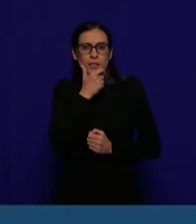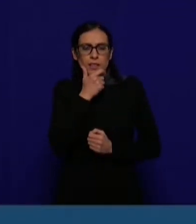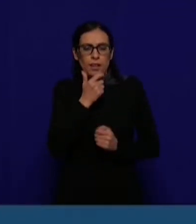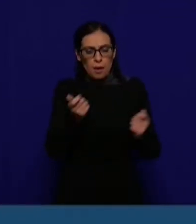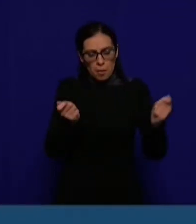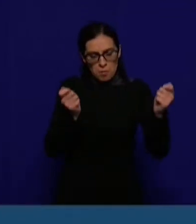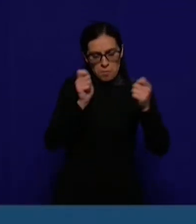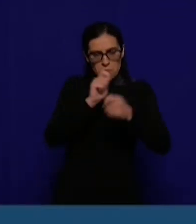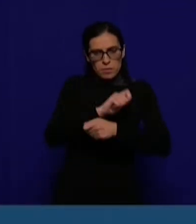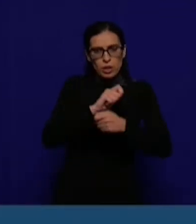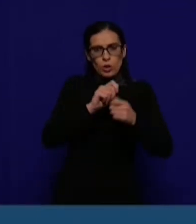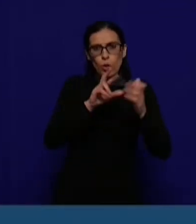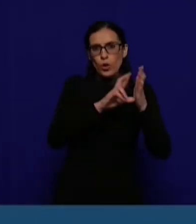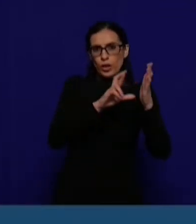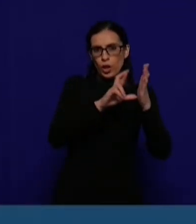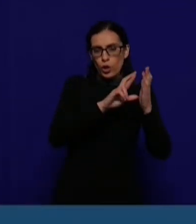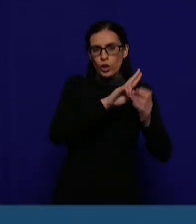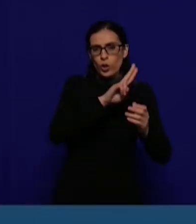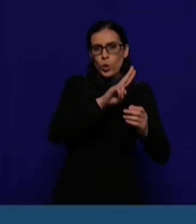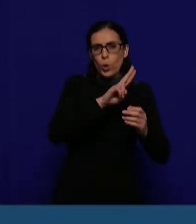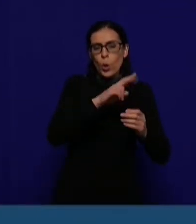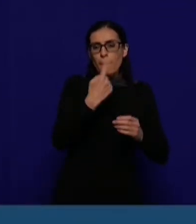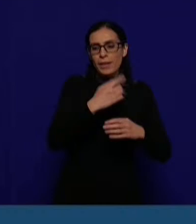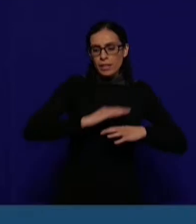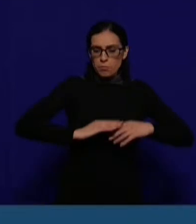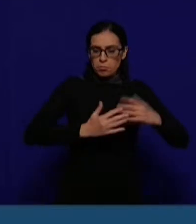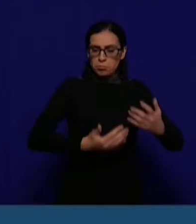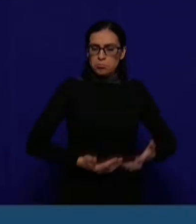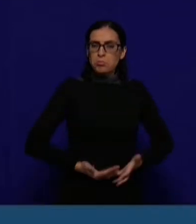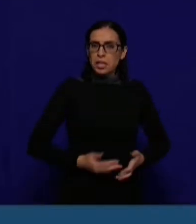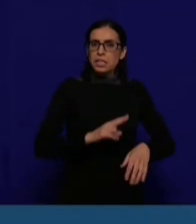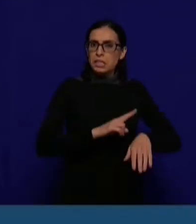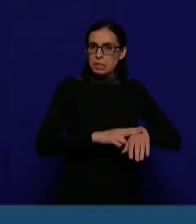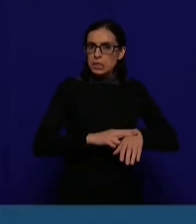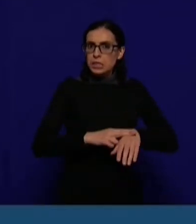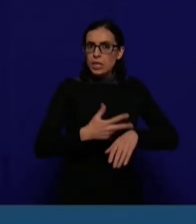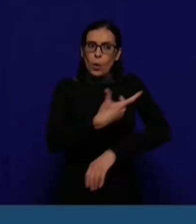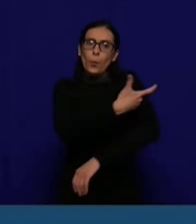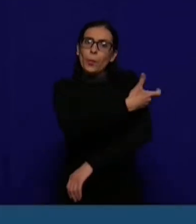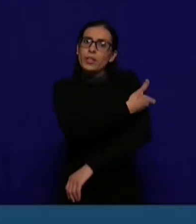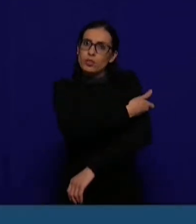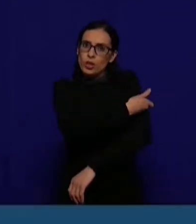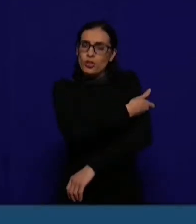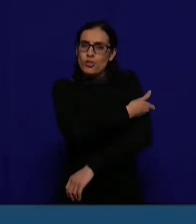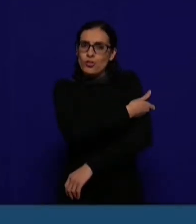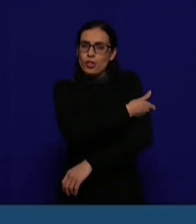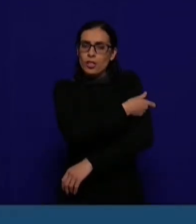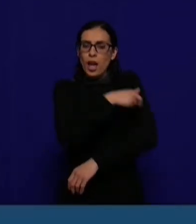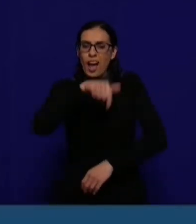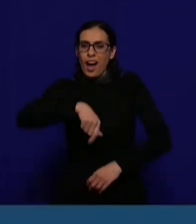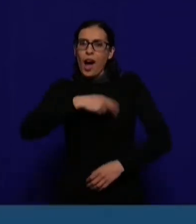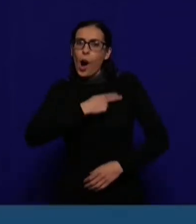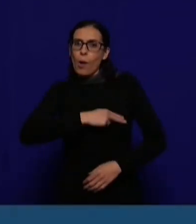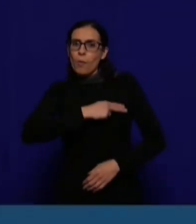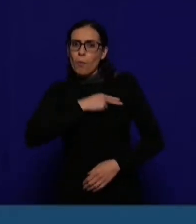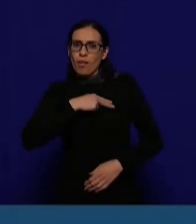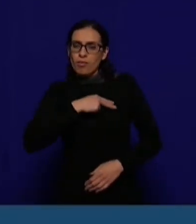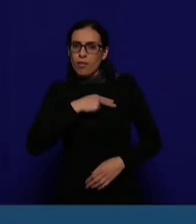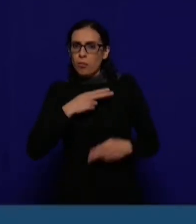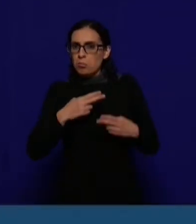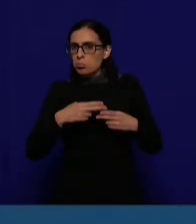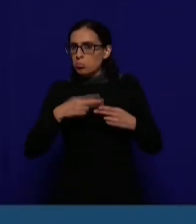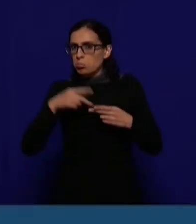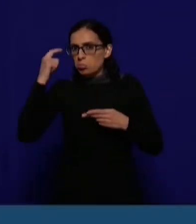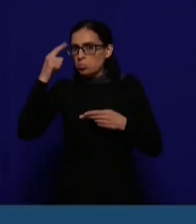nisa tqal issa qed jiġu offruti wkoll it-tilqima. Ma nafx hekk f'Malta ittieħdiet jew hux